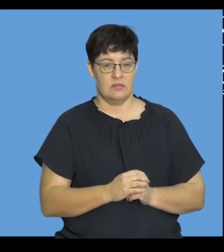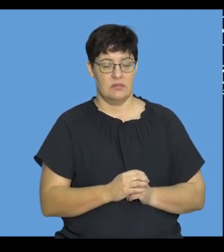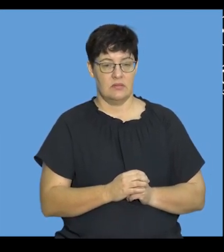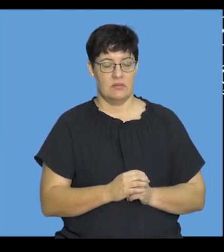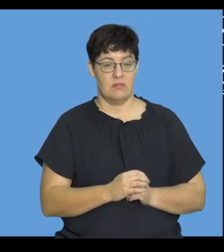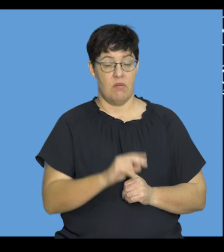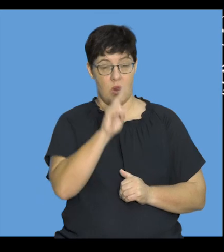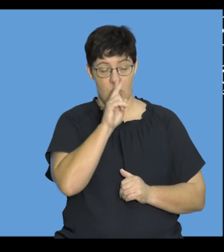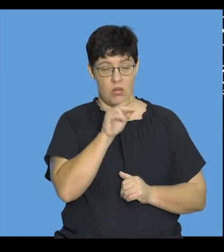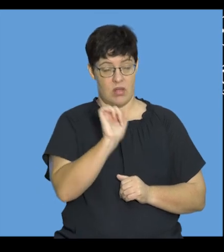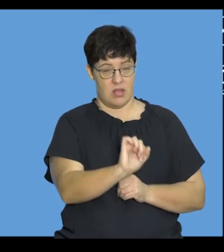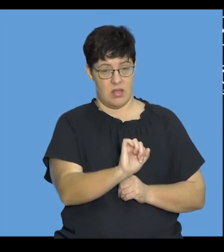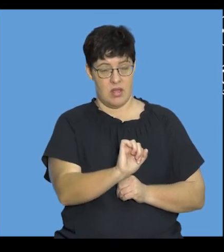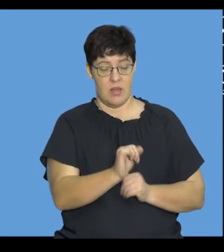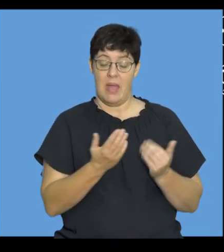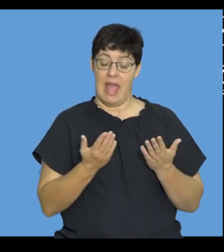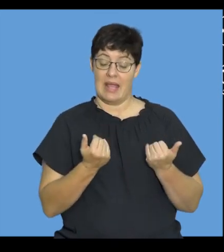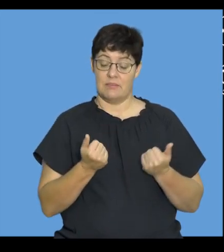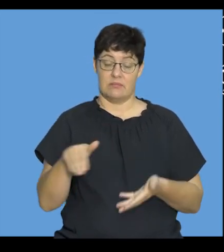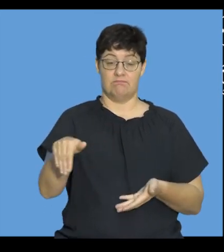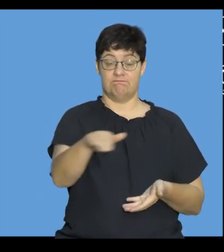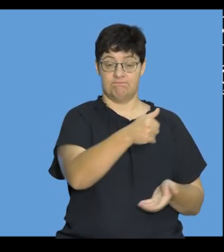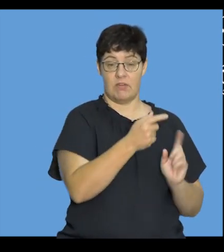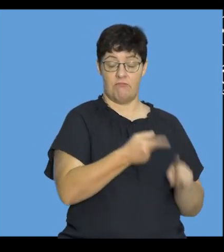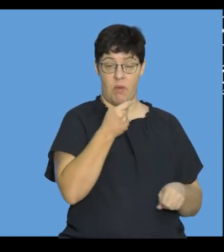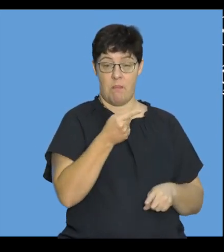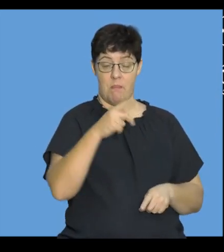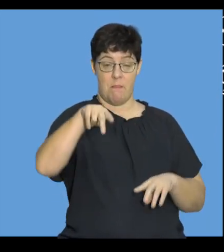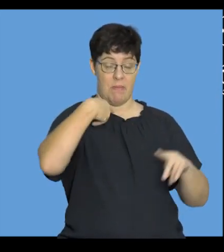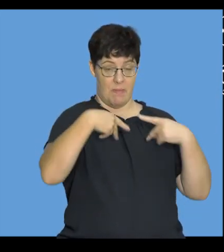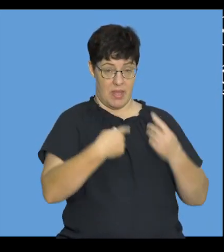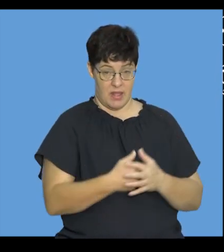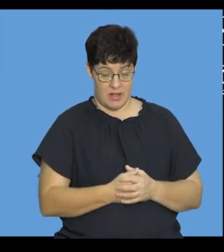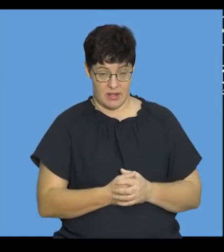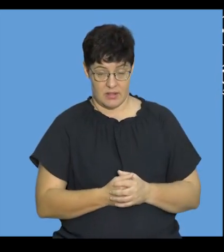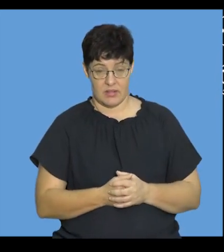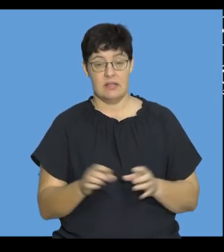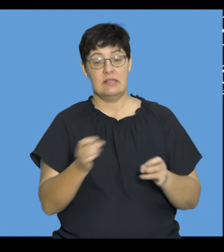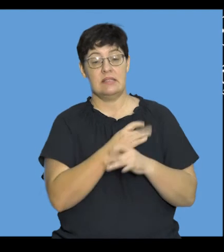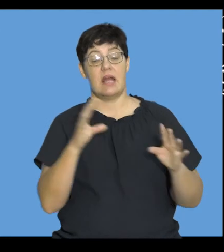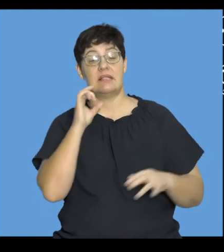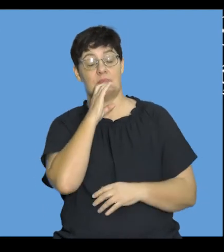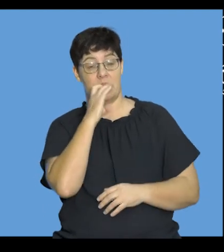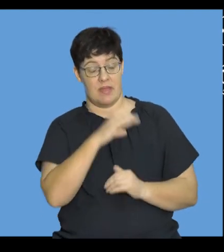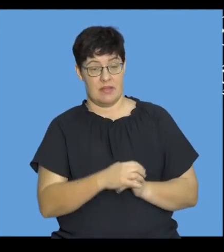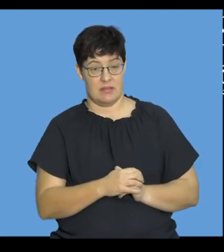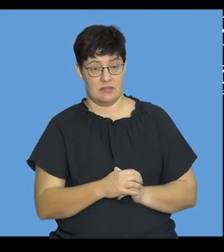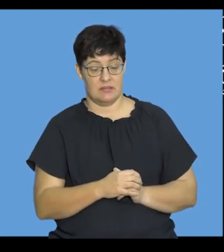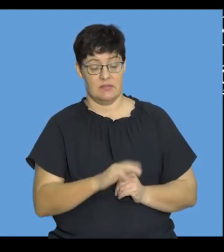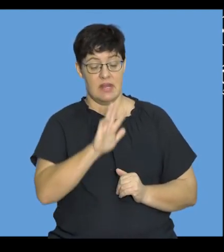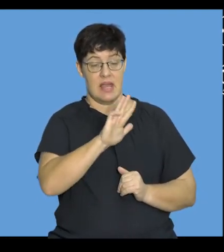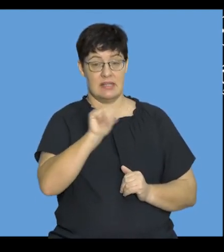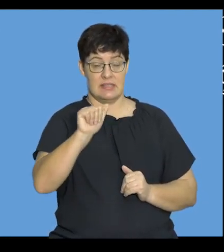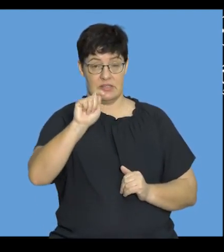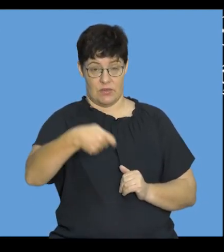our expected collection from our debtors, we're starting with the September sale, which was 96,000.